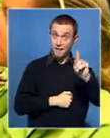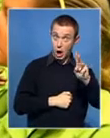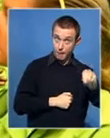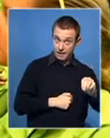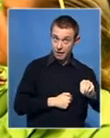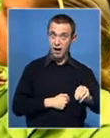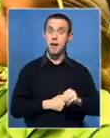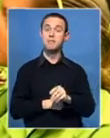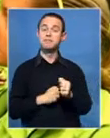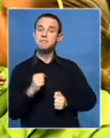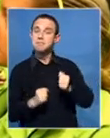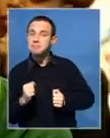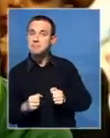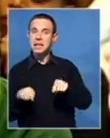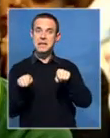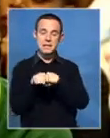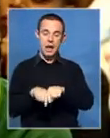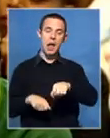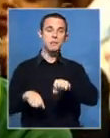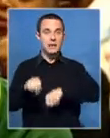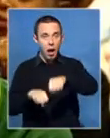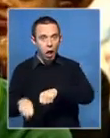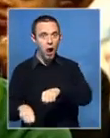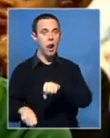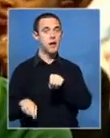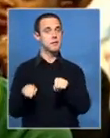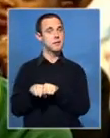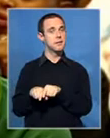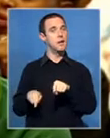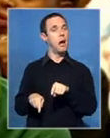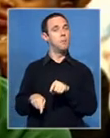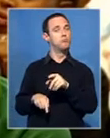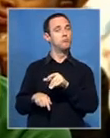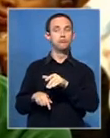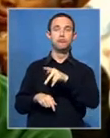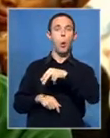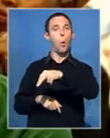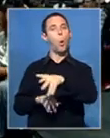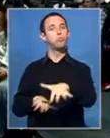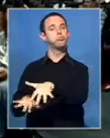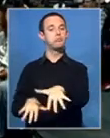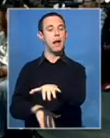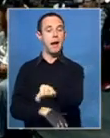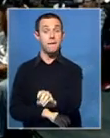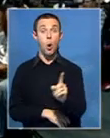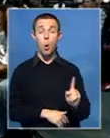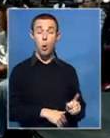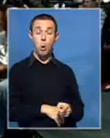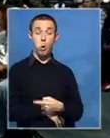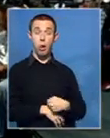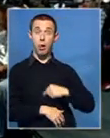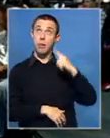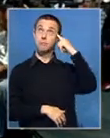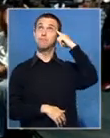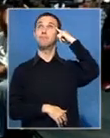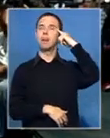and a 67-kilometer cycle, each distance holding special significance in the life of Madiba.